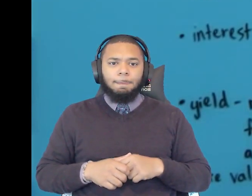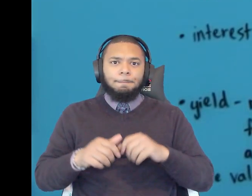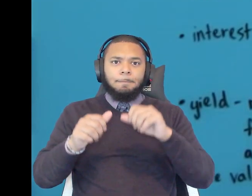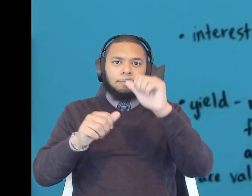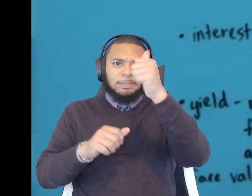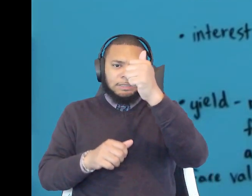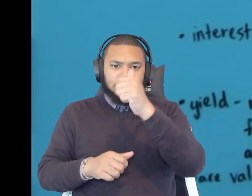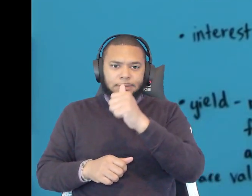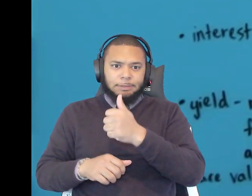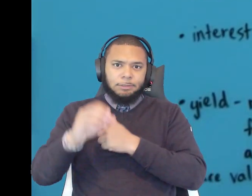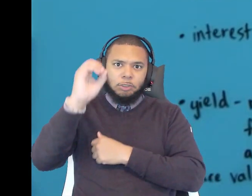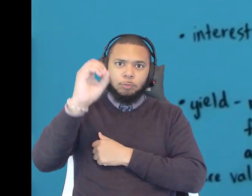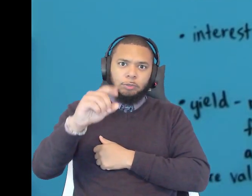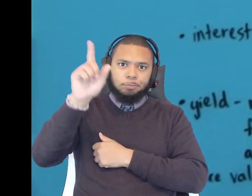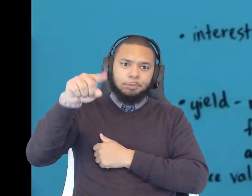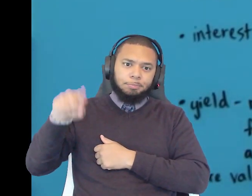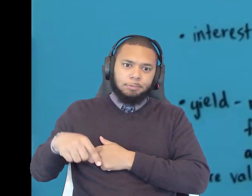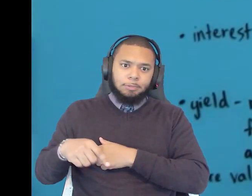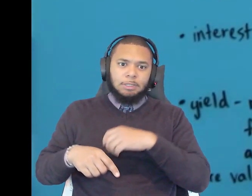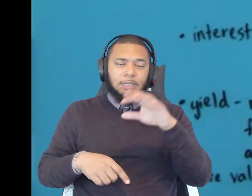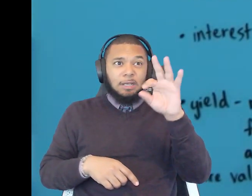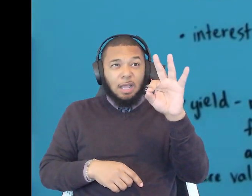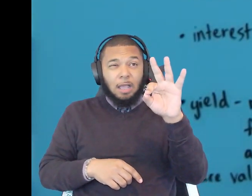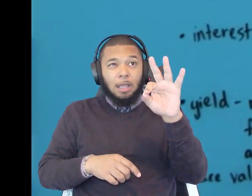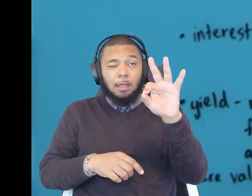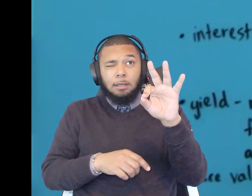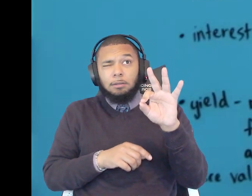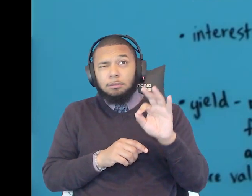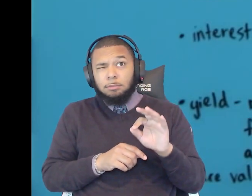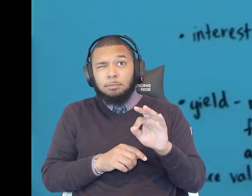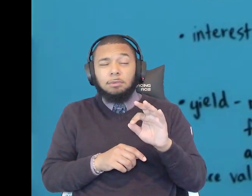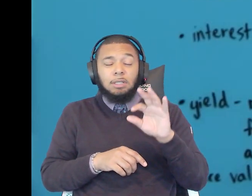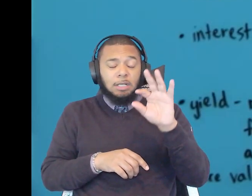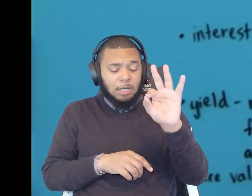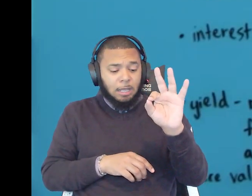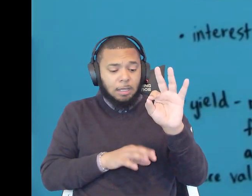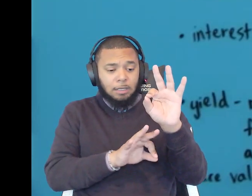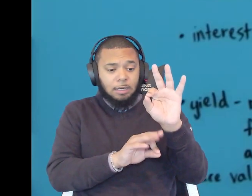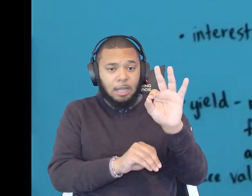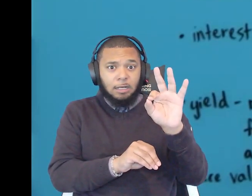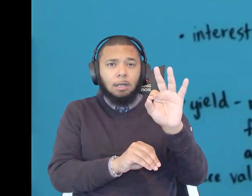out. 9 goes into 9 and 90. So if we divide both these by 9,